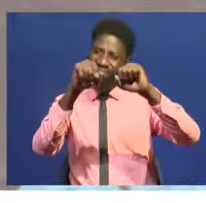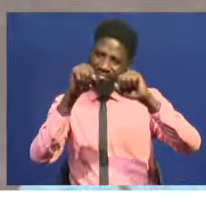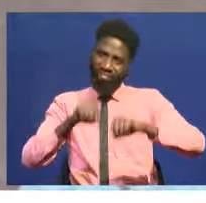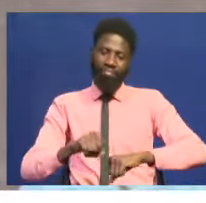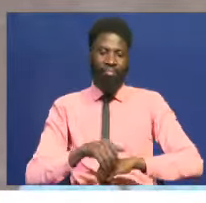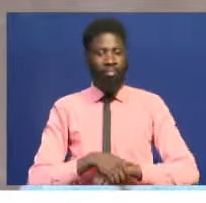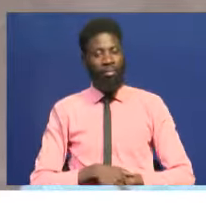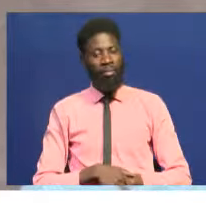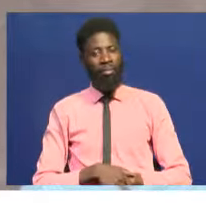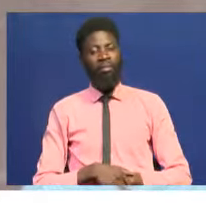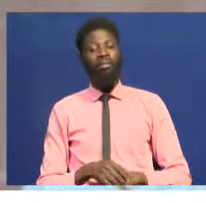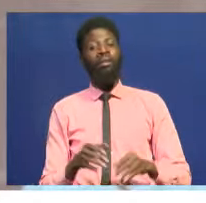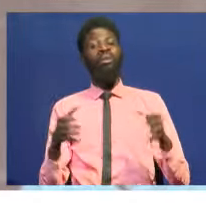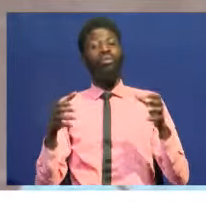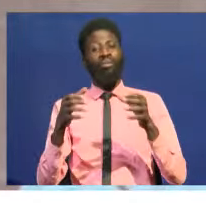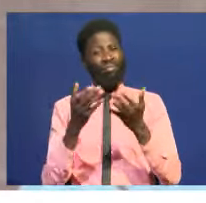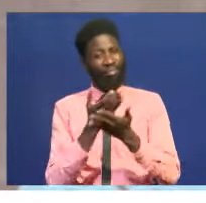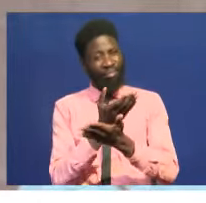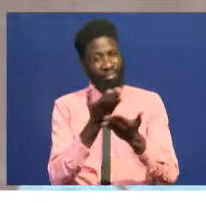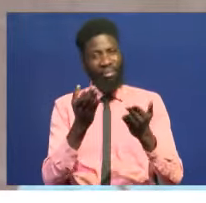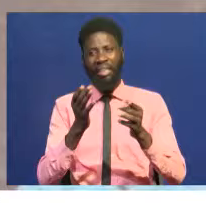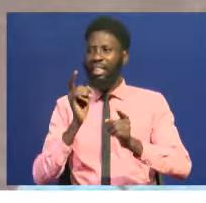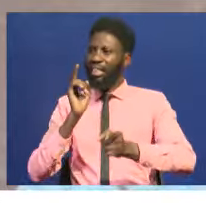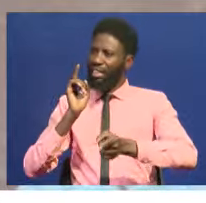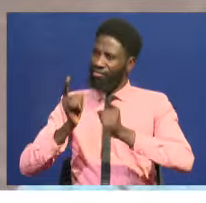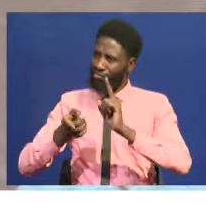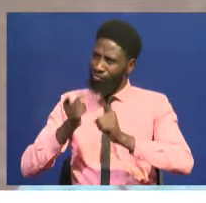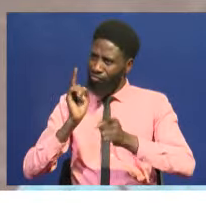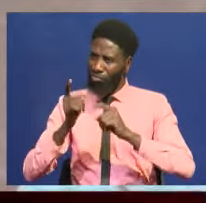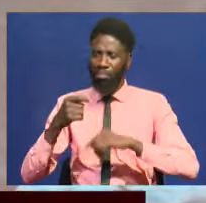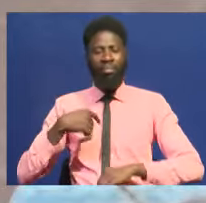Nataka niwaambie wanariadha wetu na